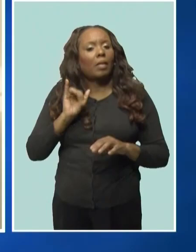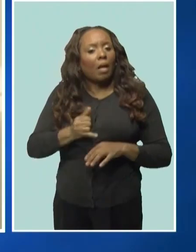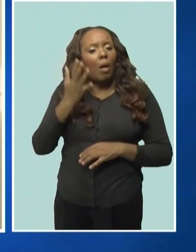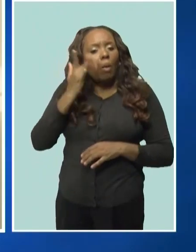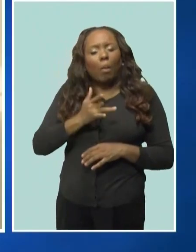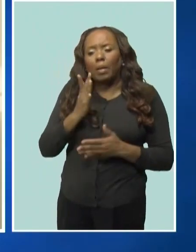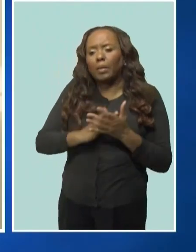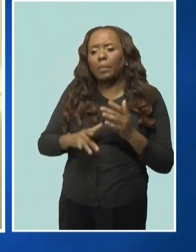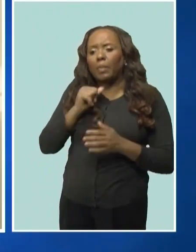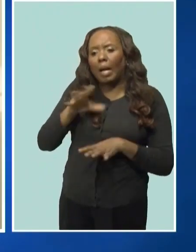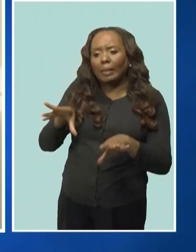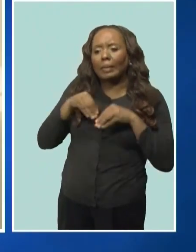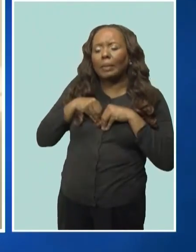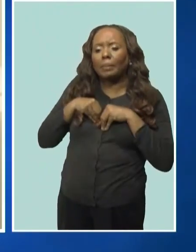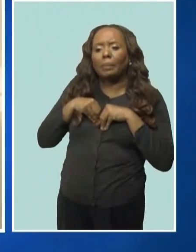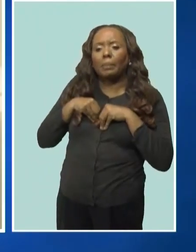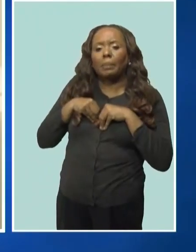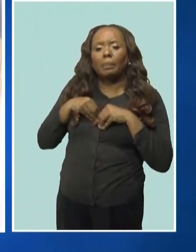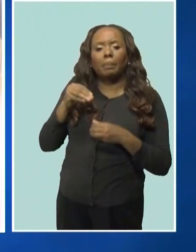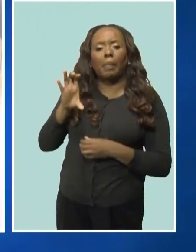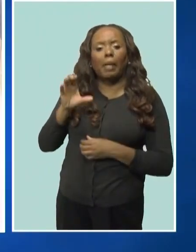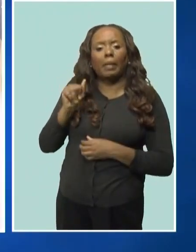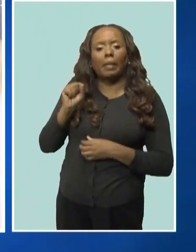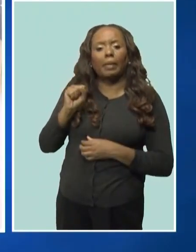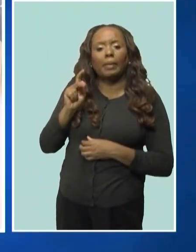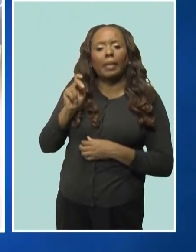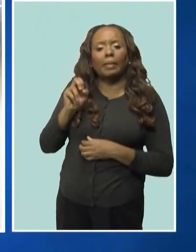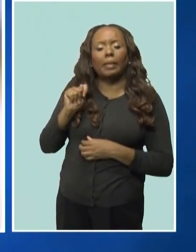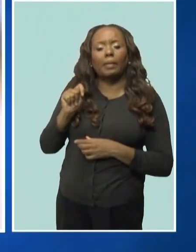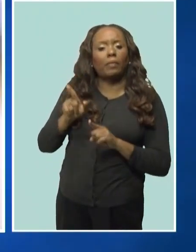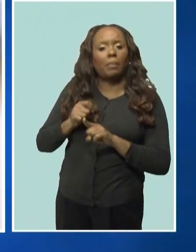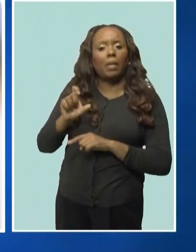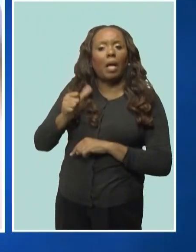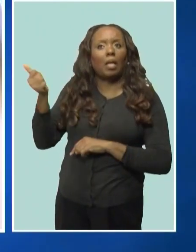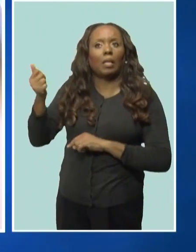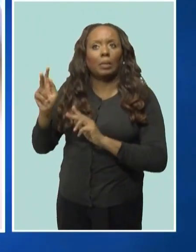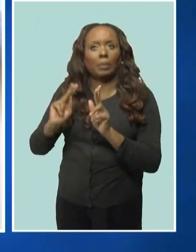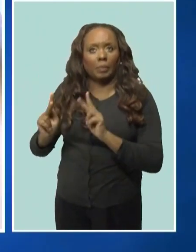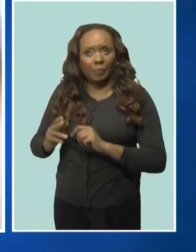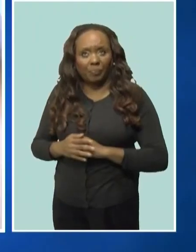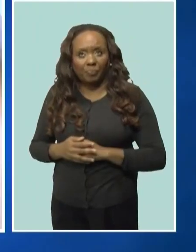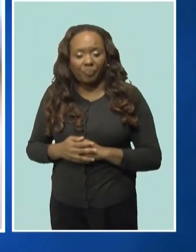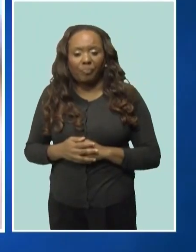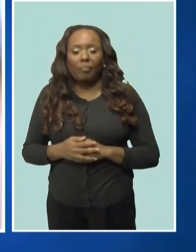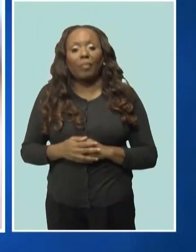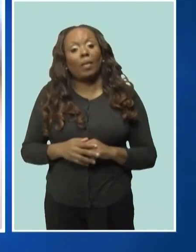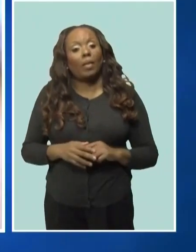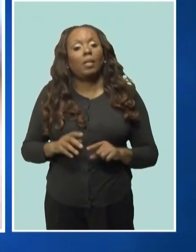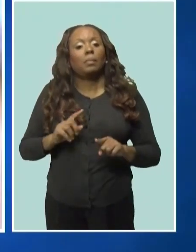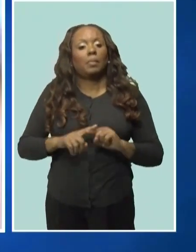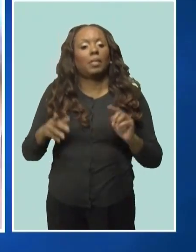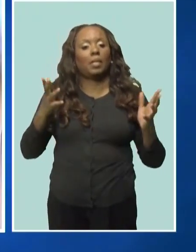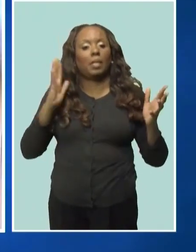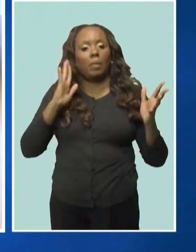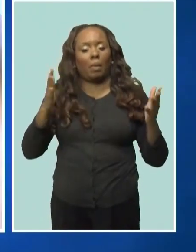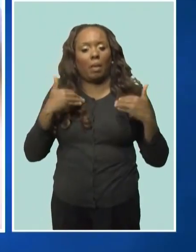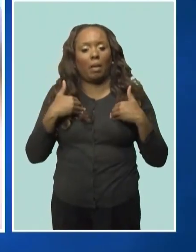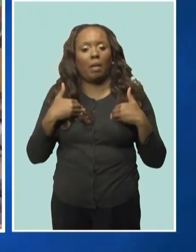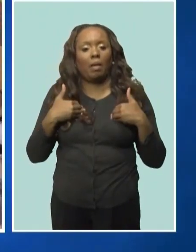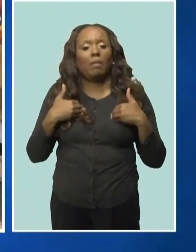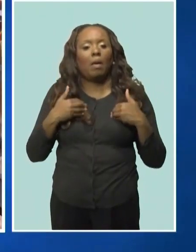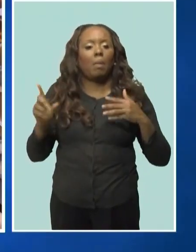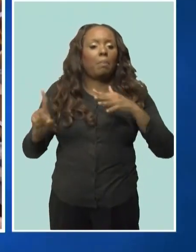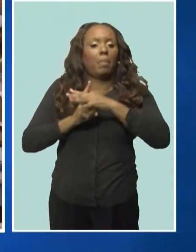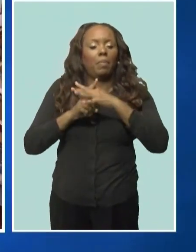accept caskets from outside sources. Mr. Reeves told the Business Report he would be mounting exhibits at the pop-up